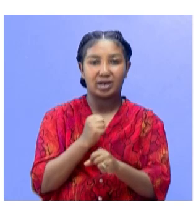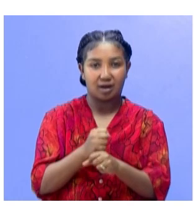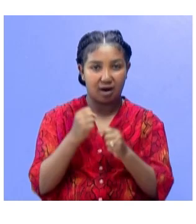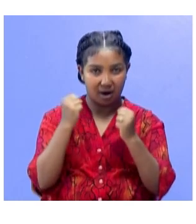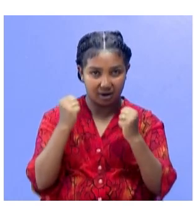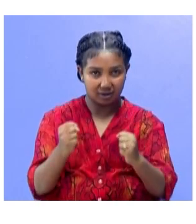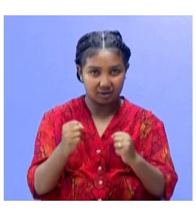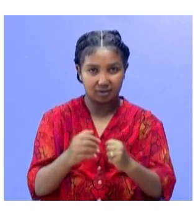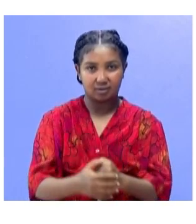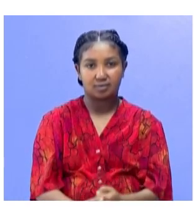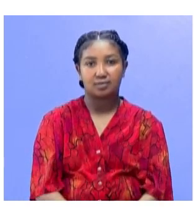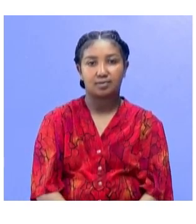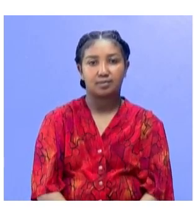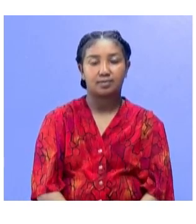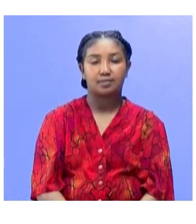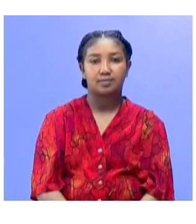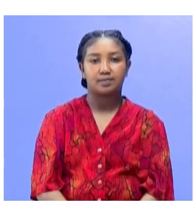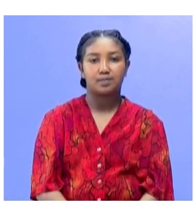hard,